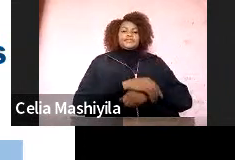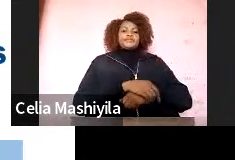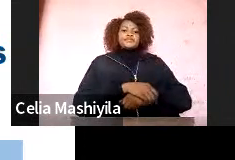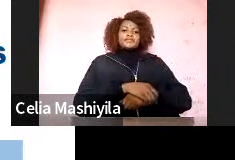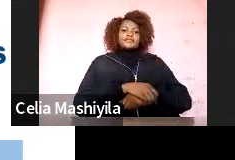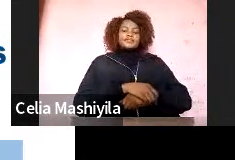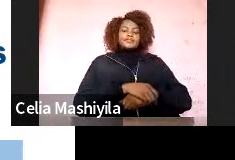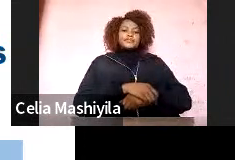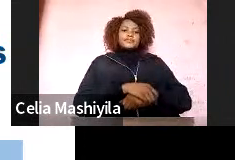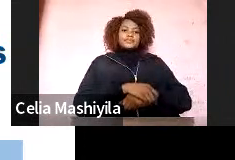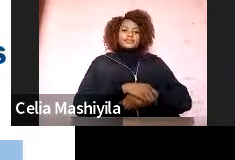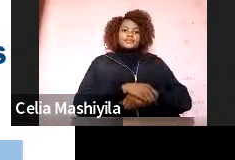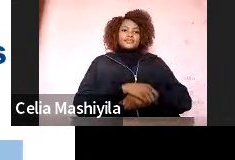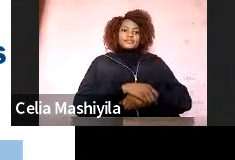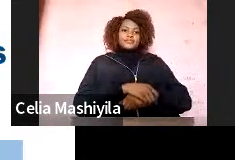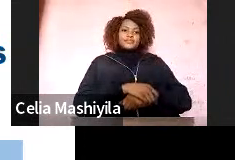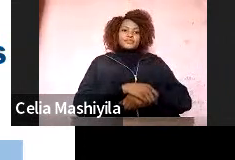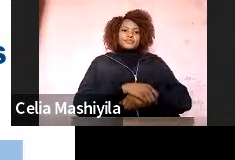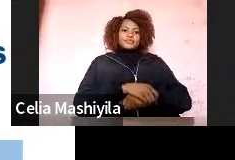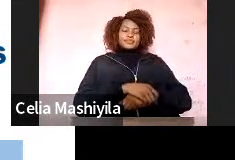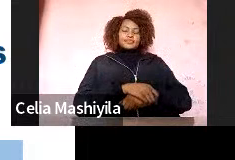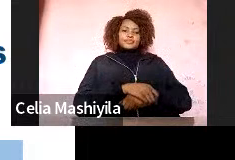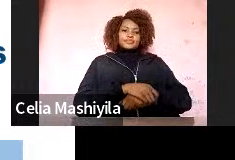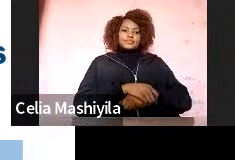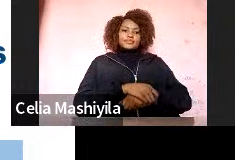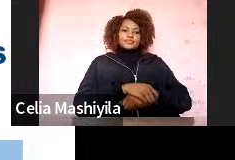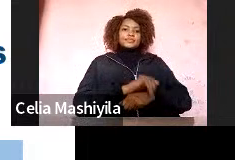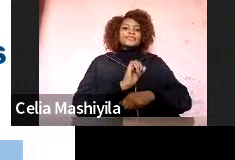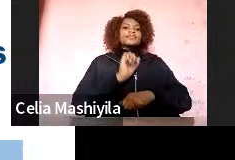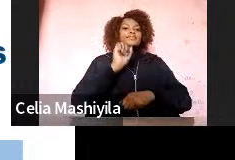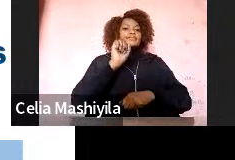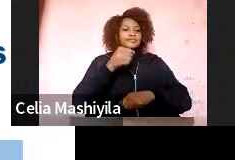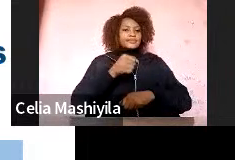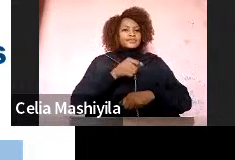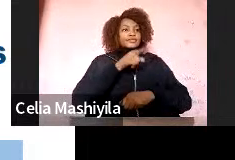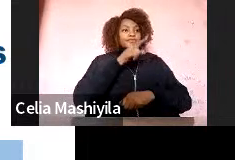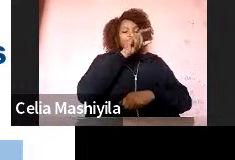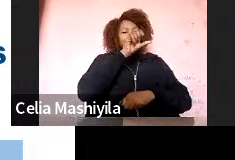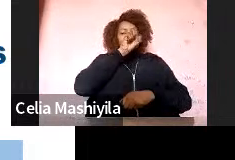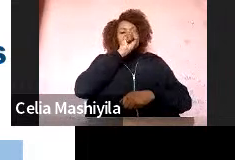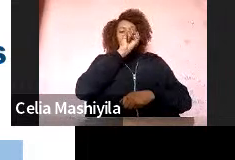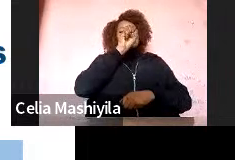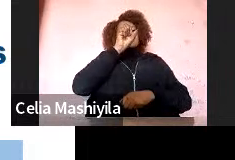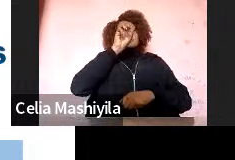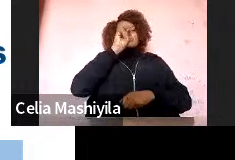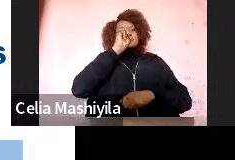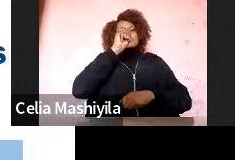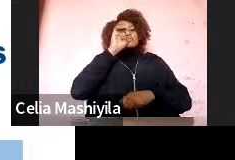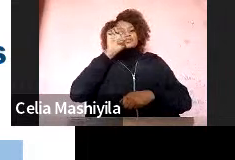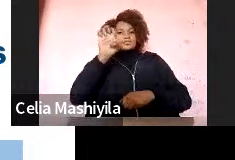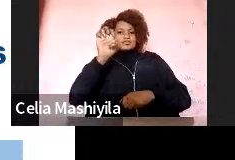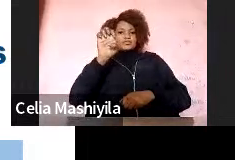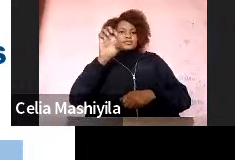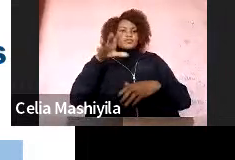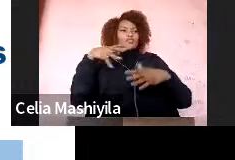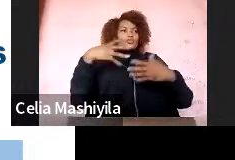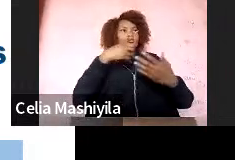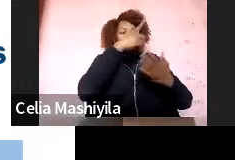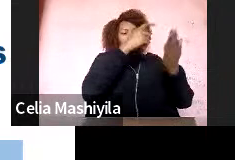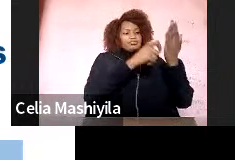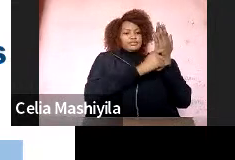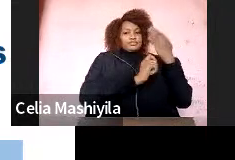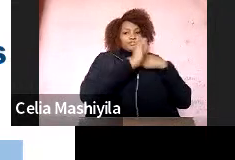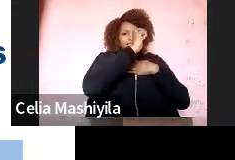Yes, as a trader, as an SMME, we are expecting you to respect the